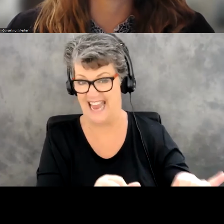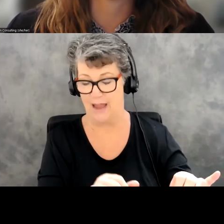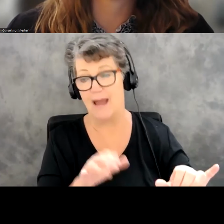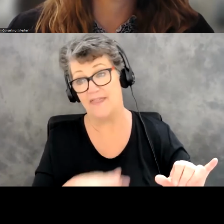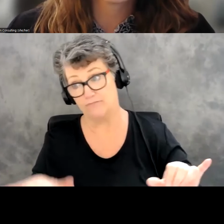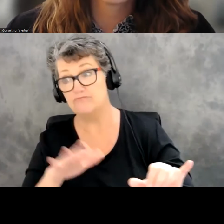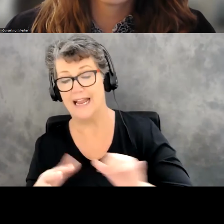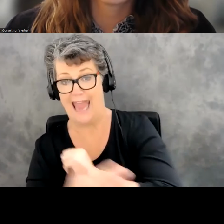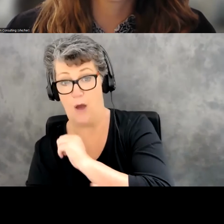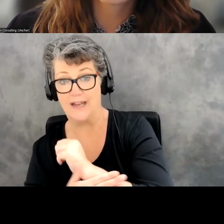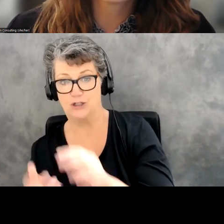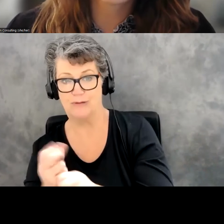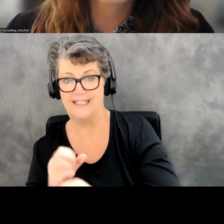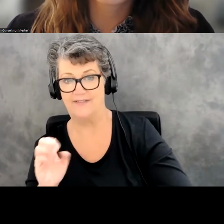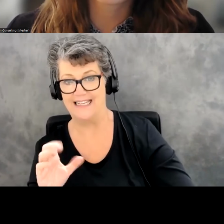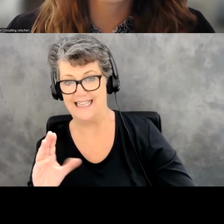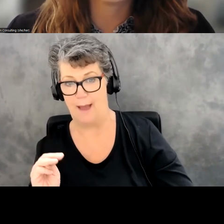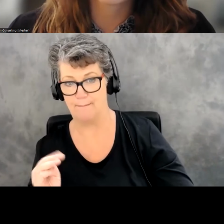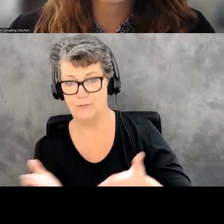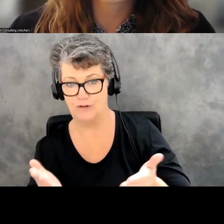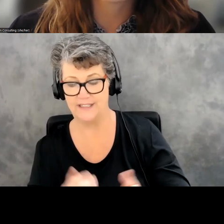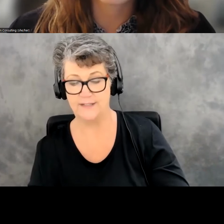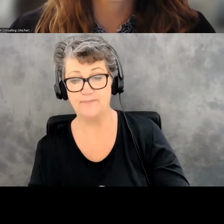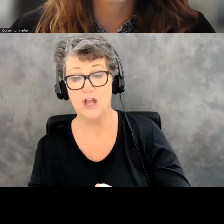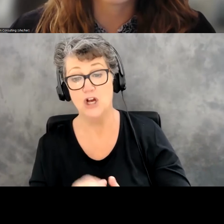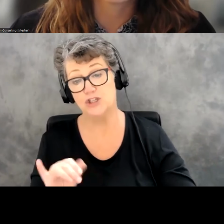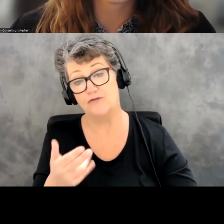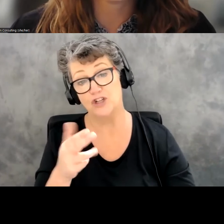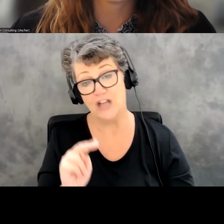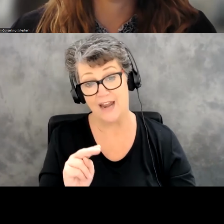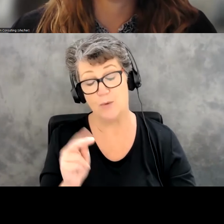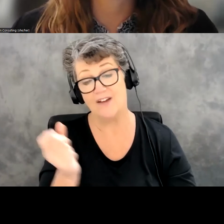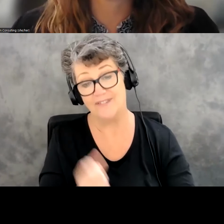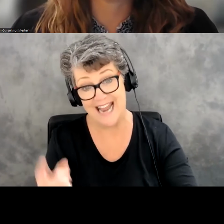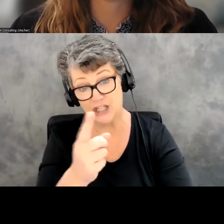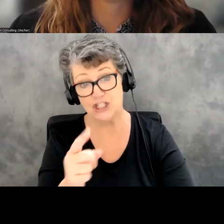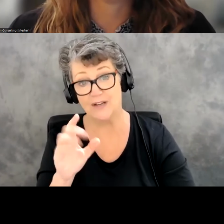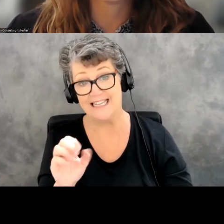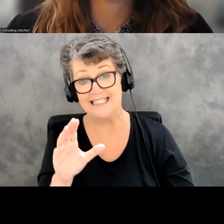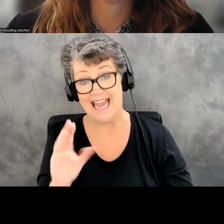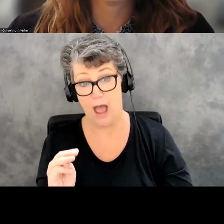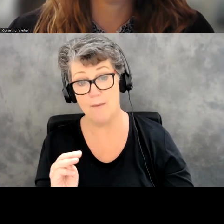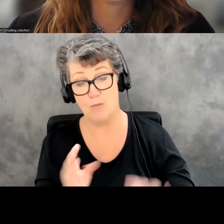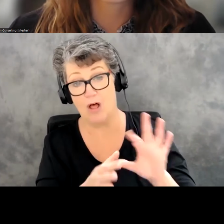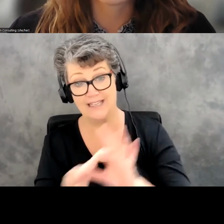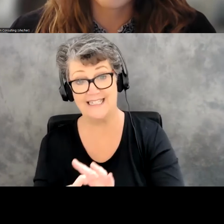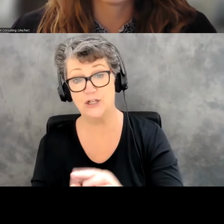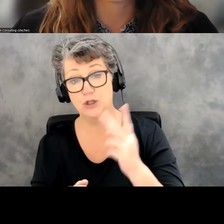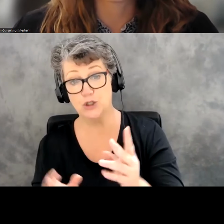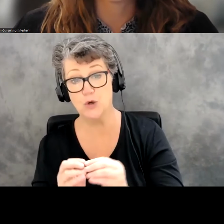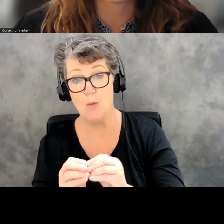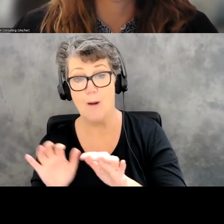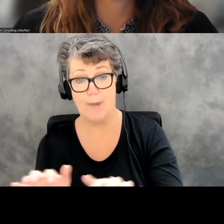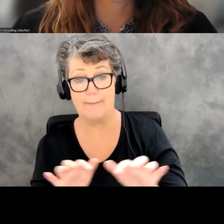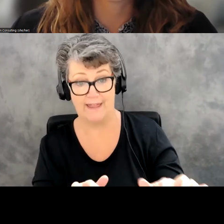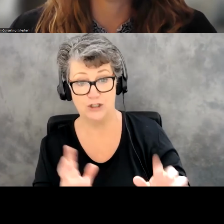ECM services. And so looking forward in January of next year, ECM will extend to 2 additional